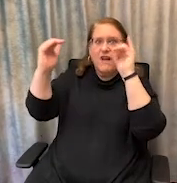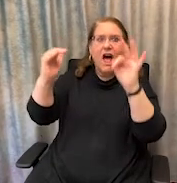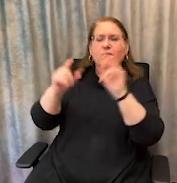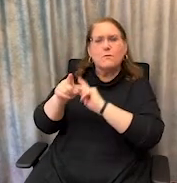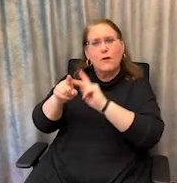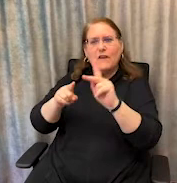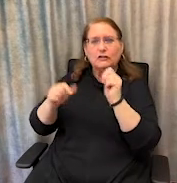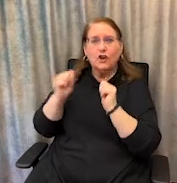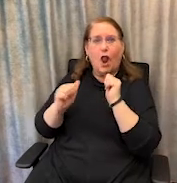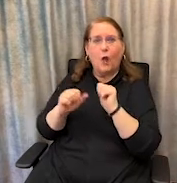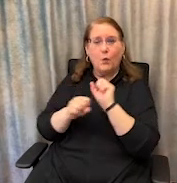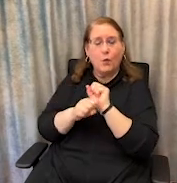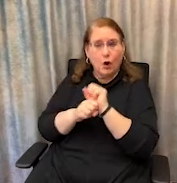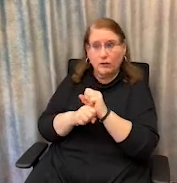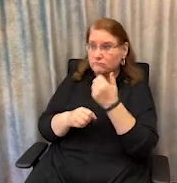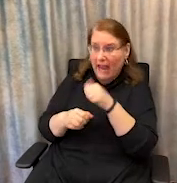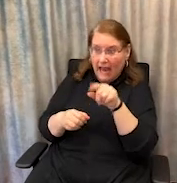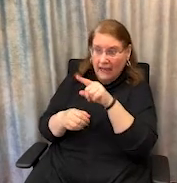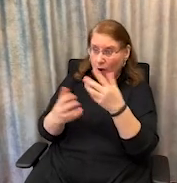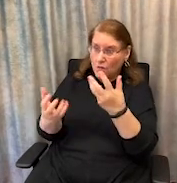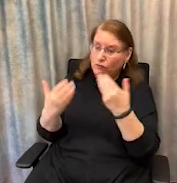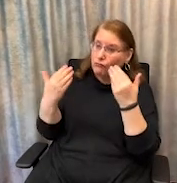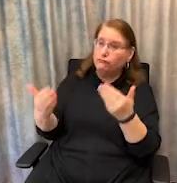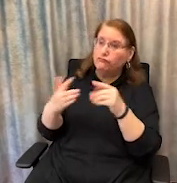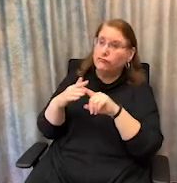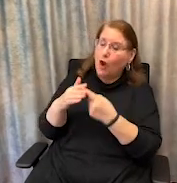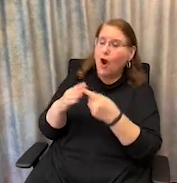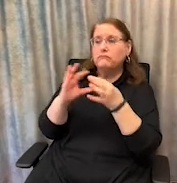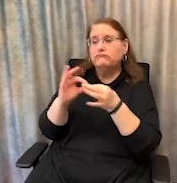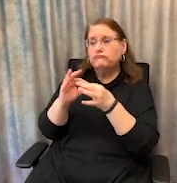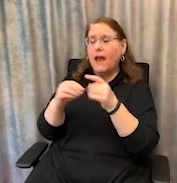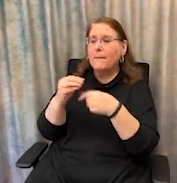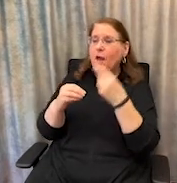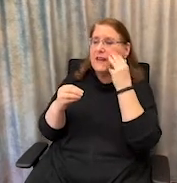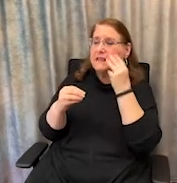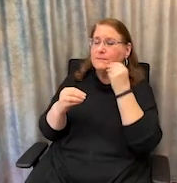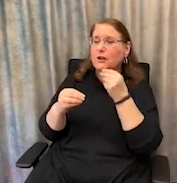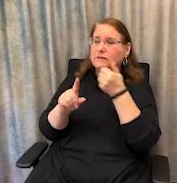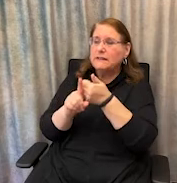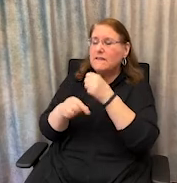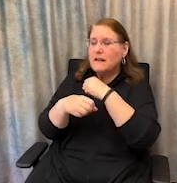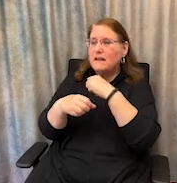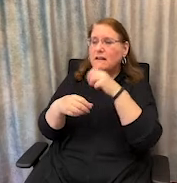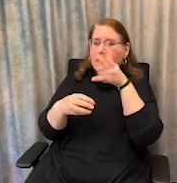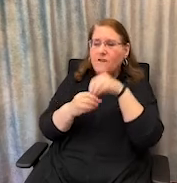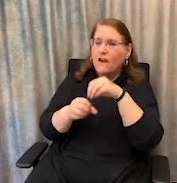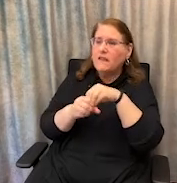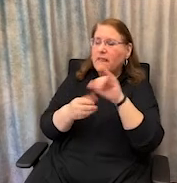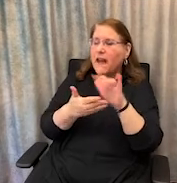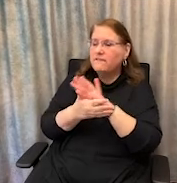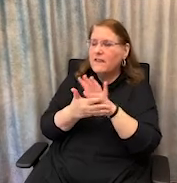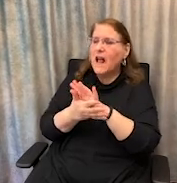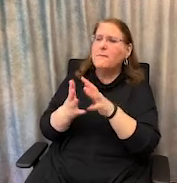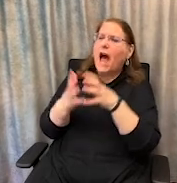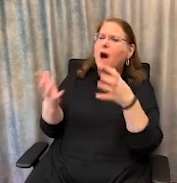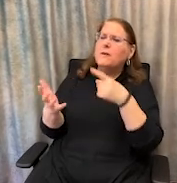So if anyone wants to start and tell us a bit about the experience of making the film, how much you